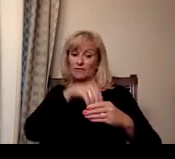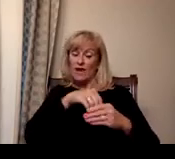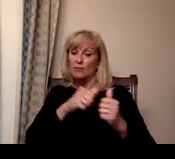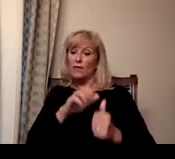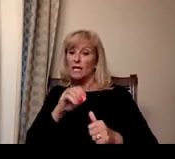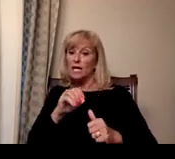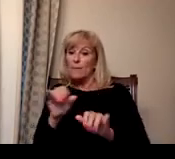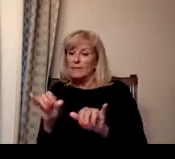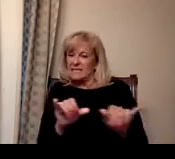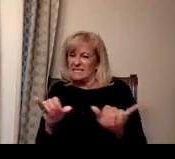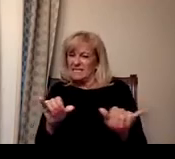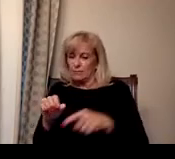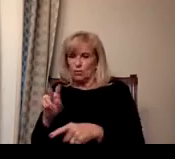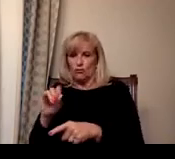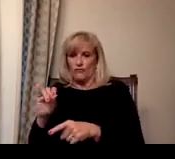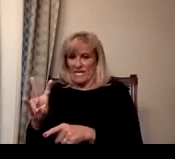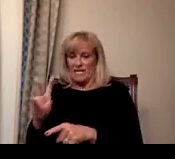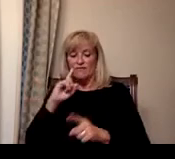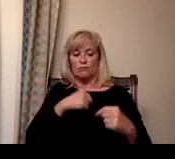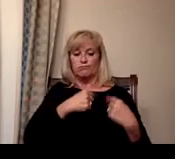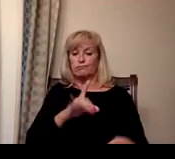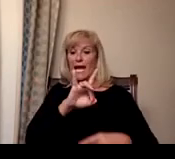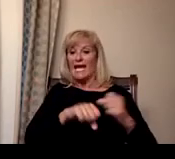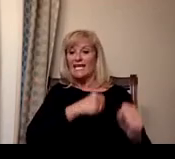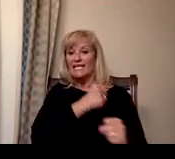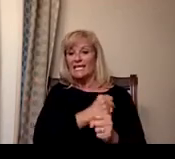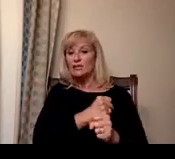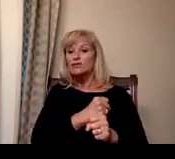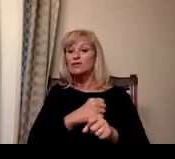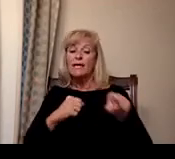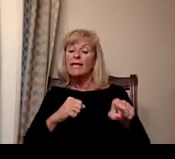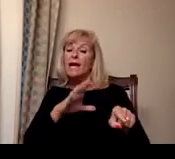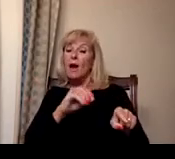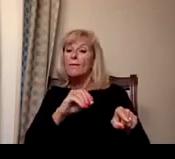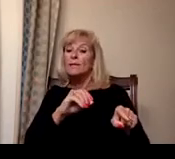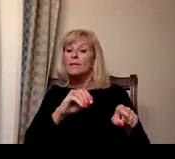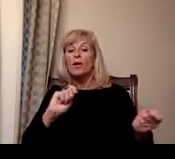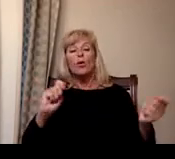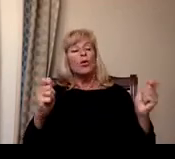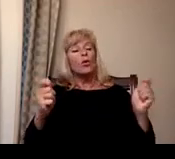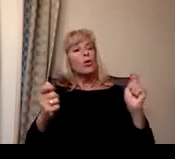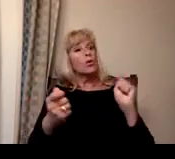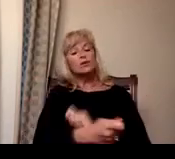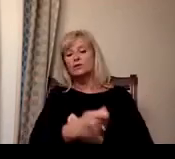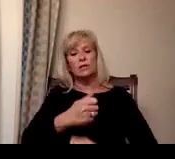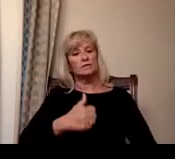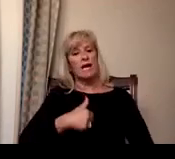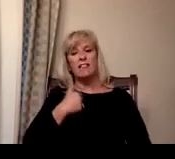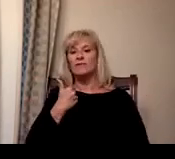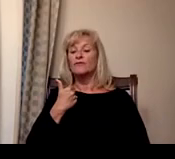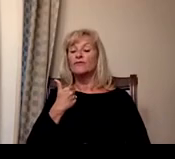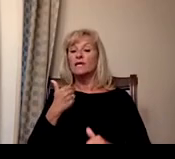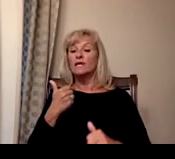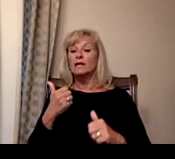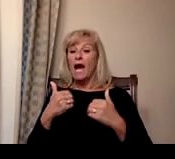to this for the past 8 years, and it has truly, truly changed my life. So when I had the opportunity